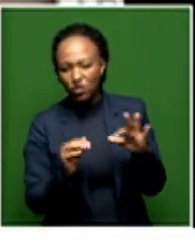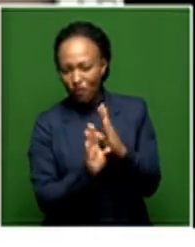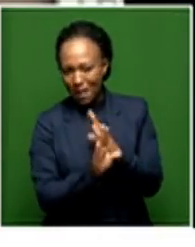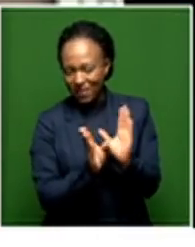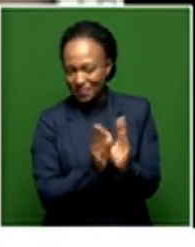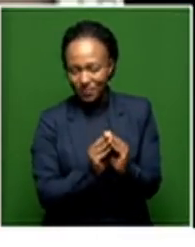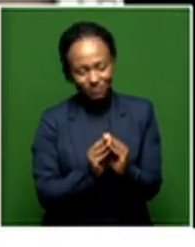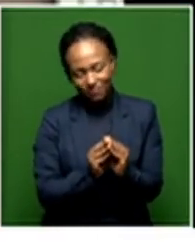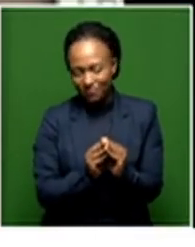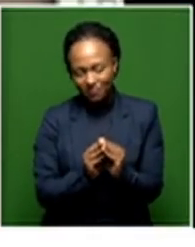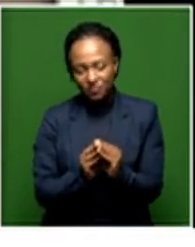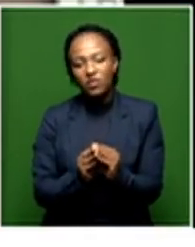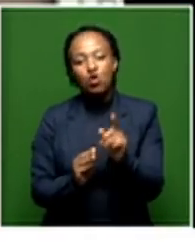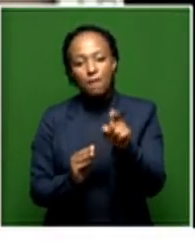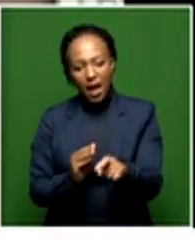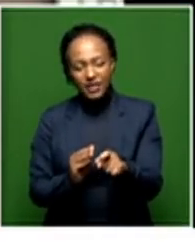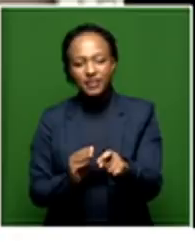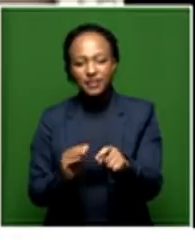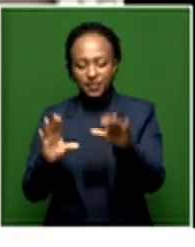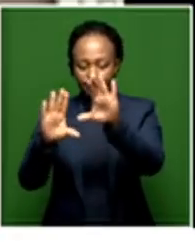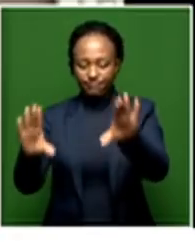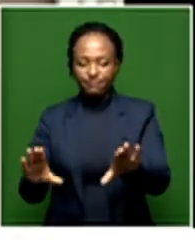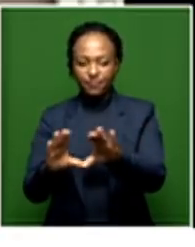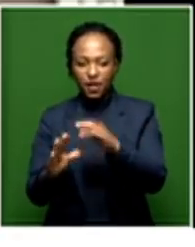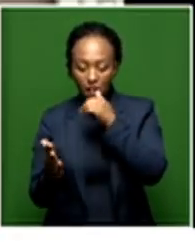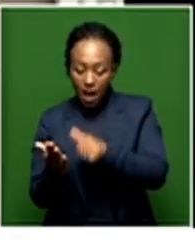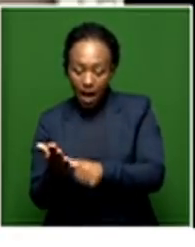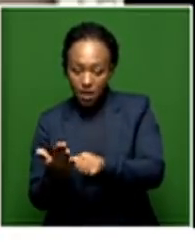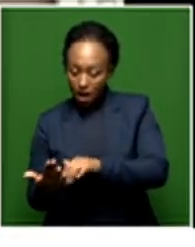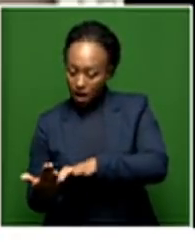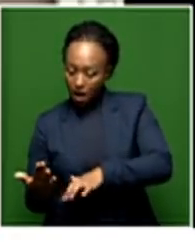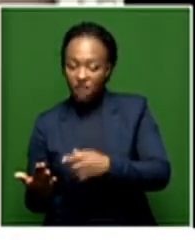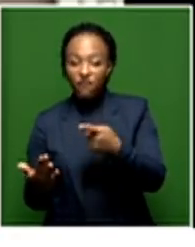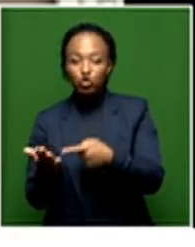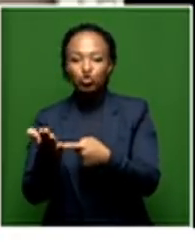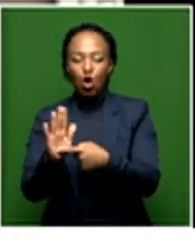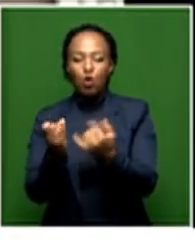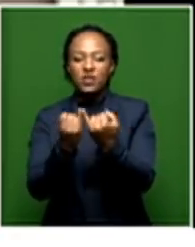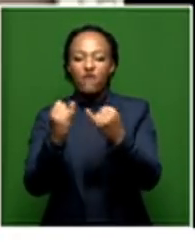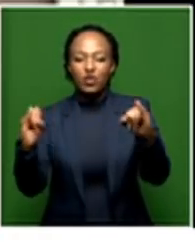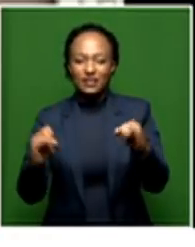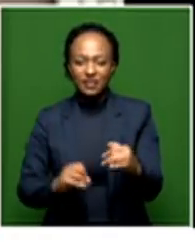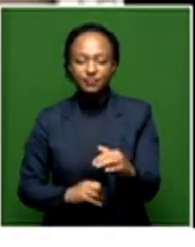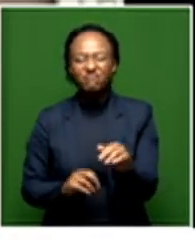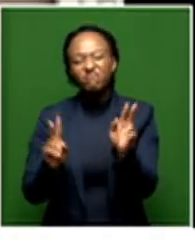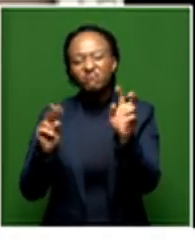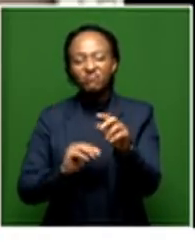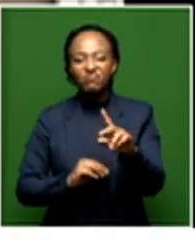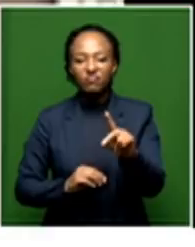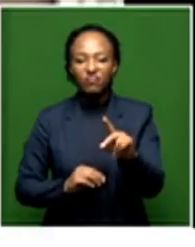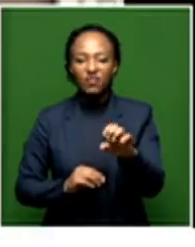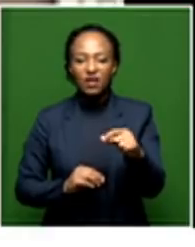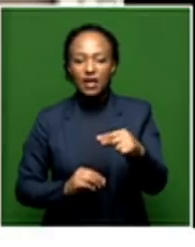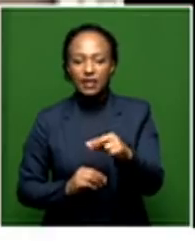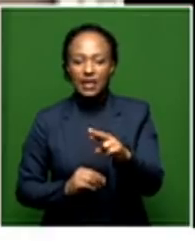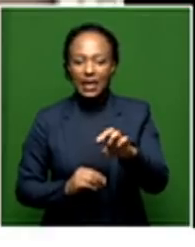meeting. You need to have a decree of divorce. In fact, to simply put, the same way we